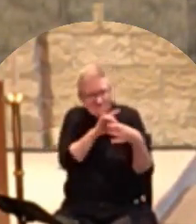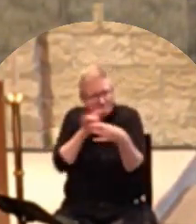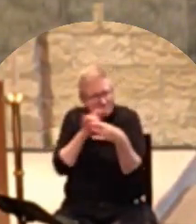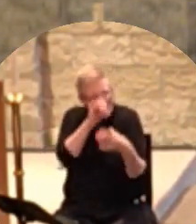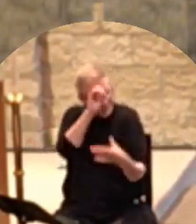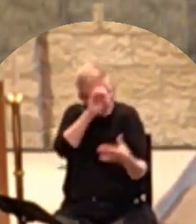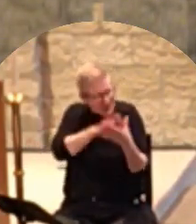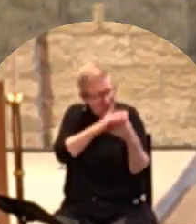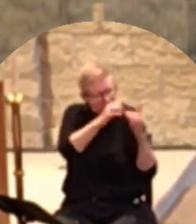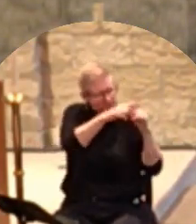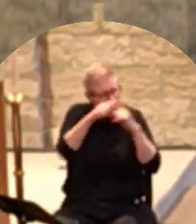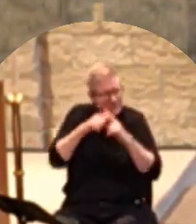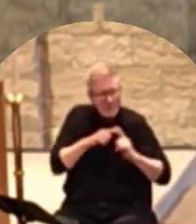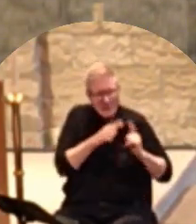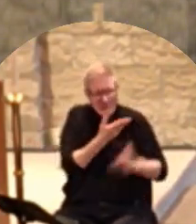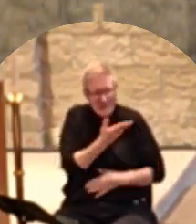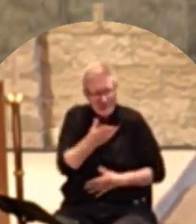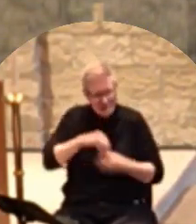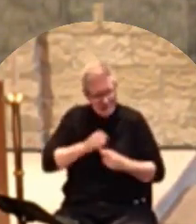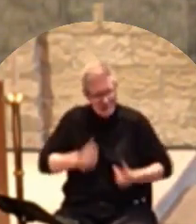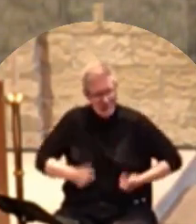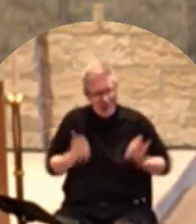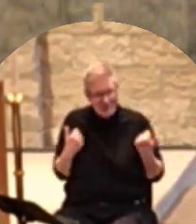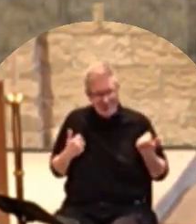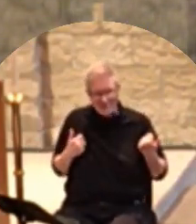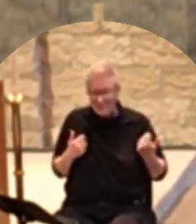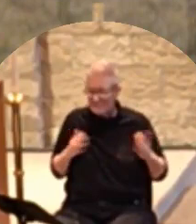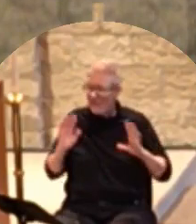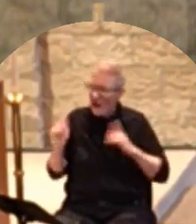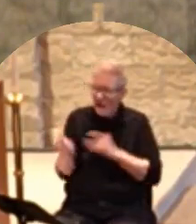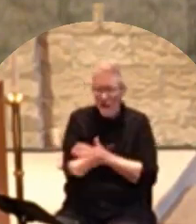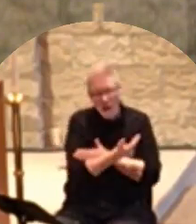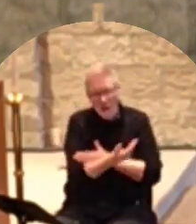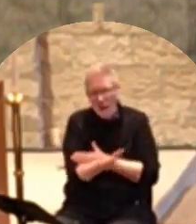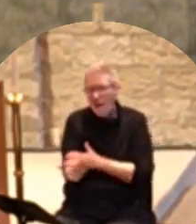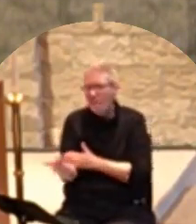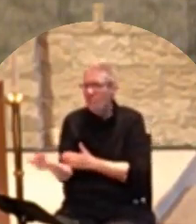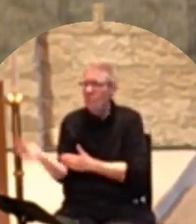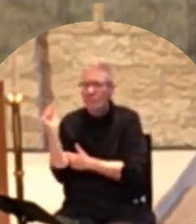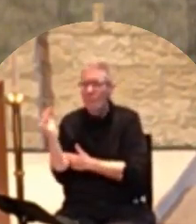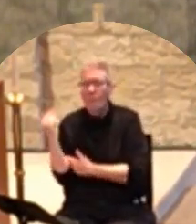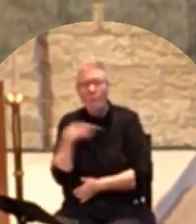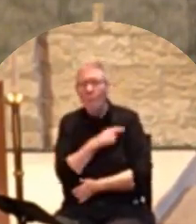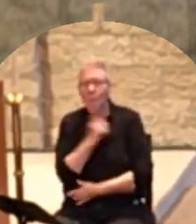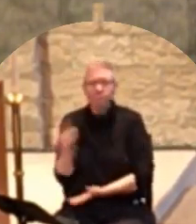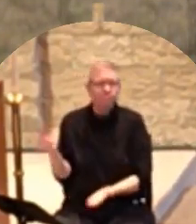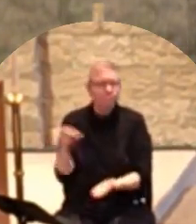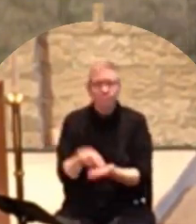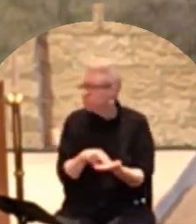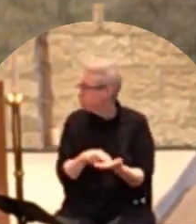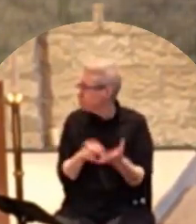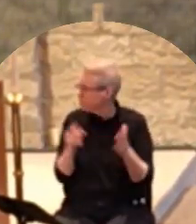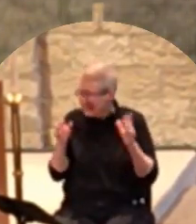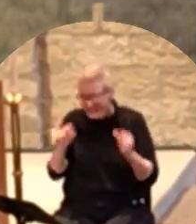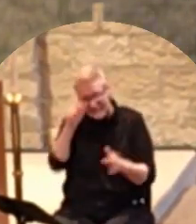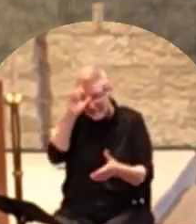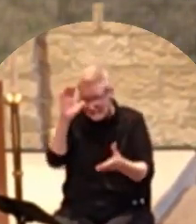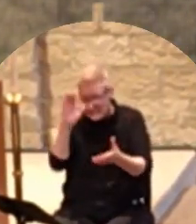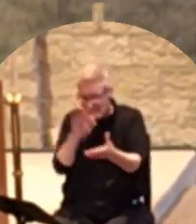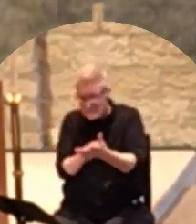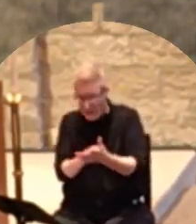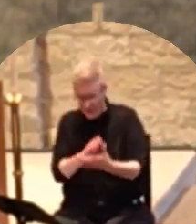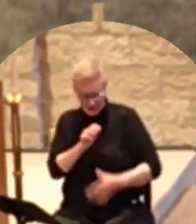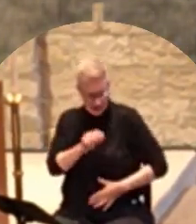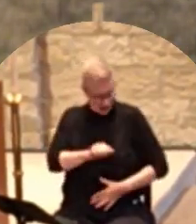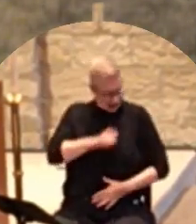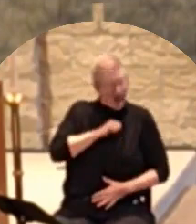our life. You know, each and every morning, we get up and we can decide what kind of attitude we are